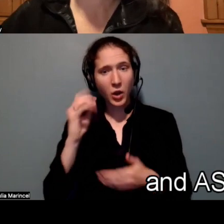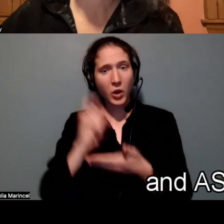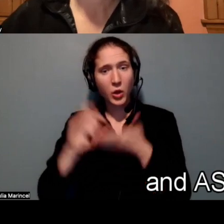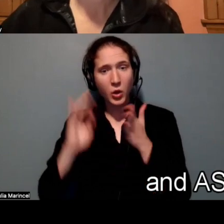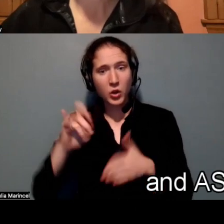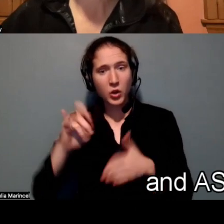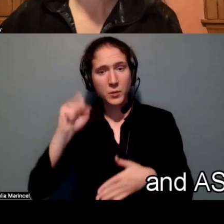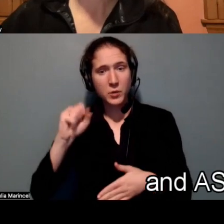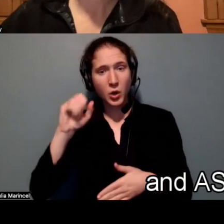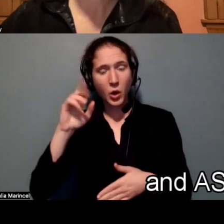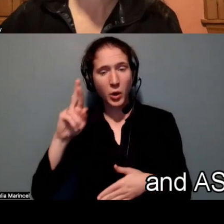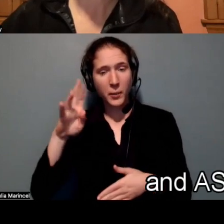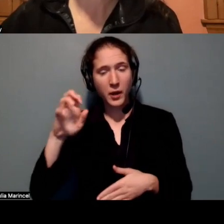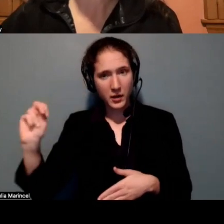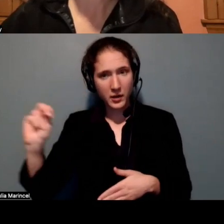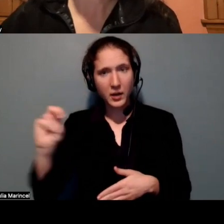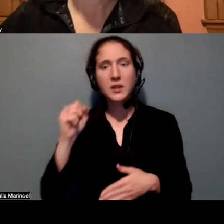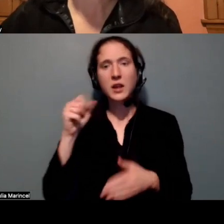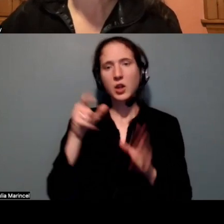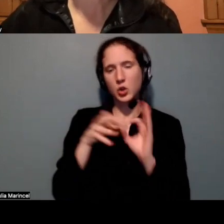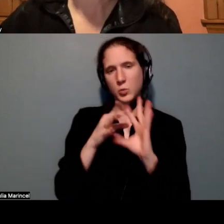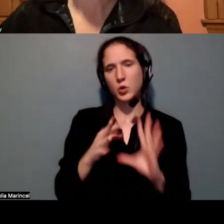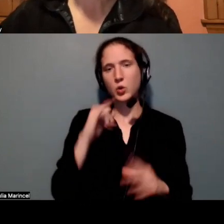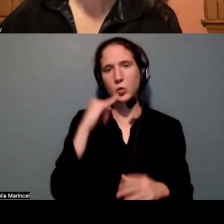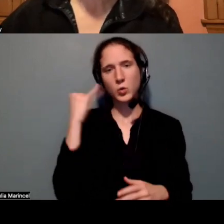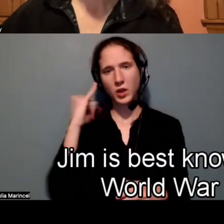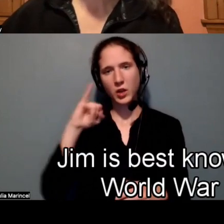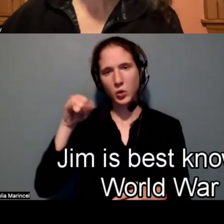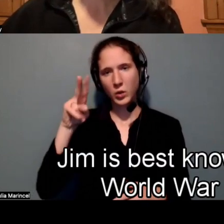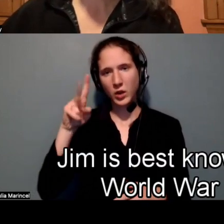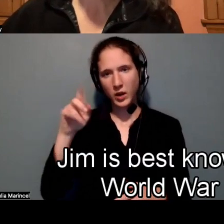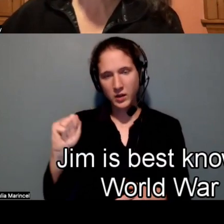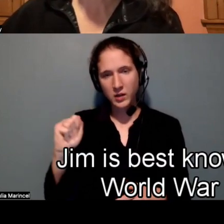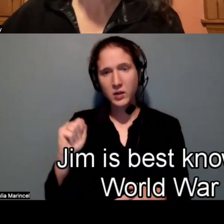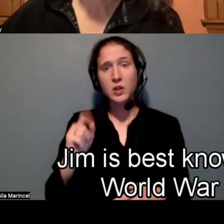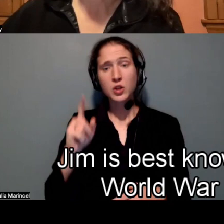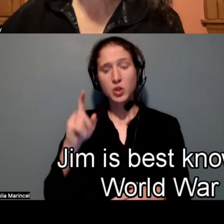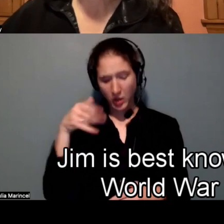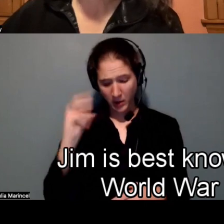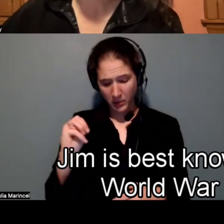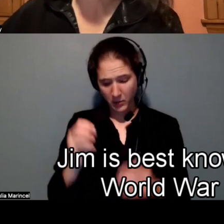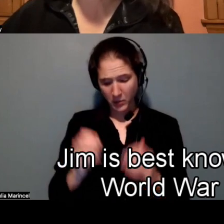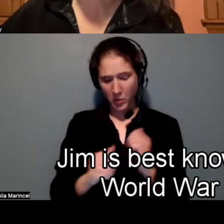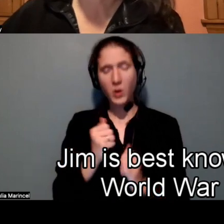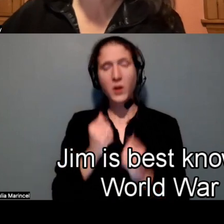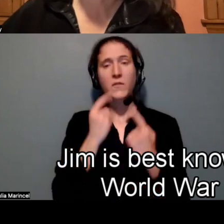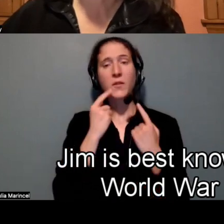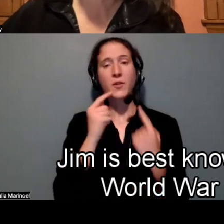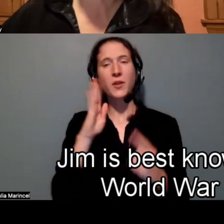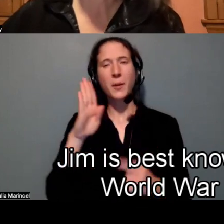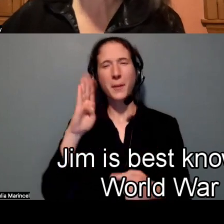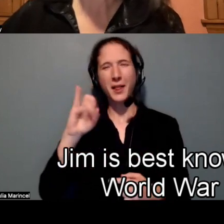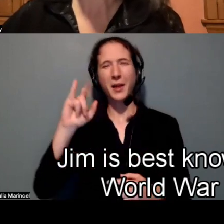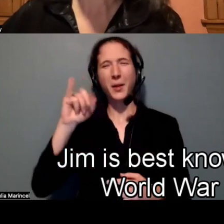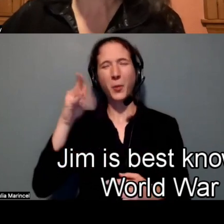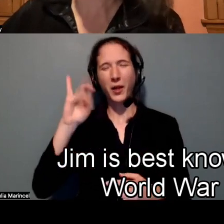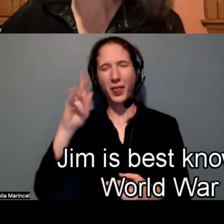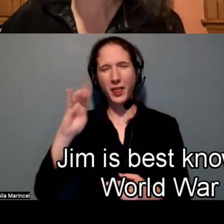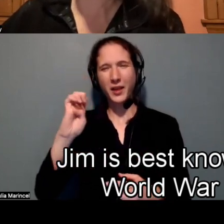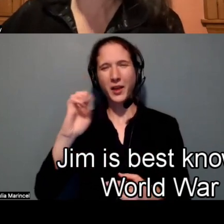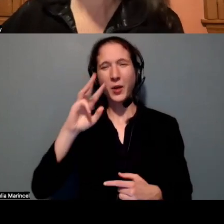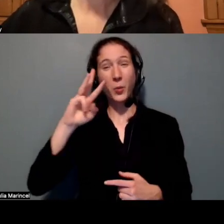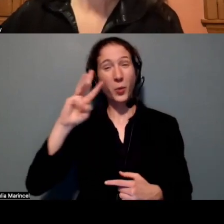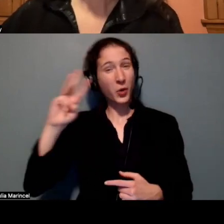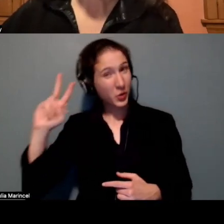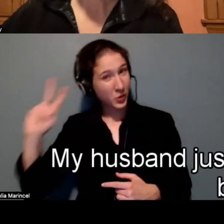Benn, and ASL interpreter Julia. Jim is best known for his Billy Boyle World War II mystery